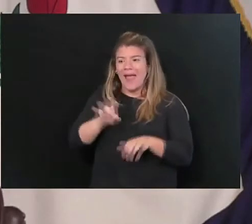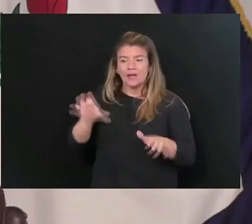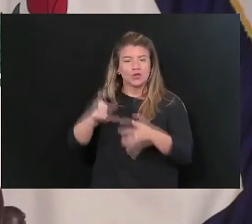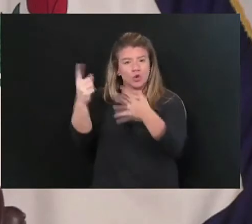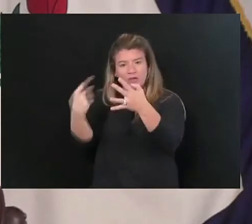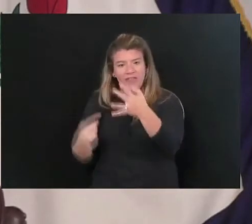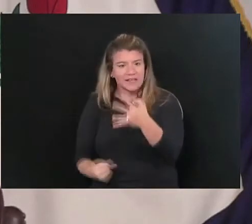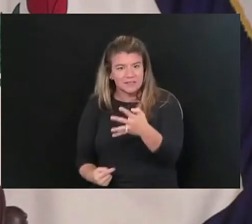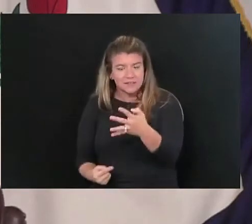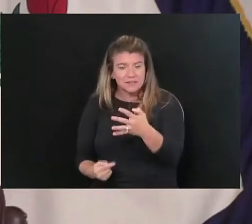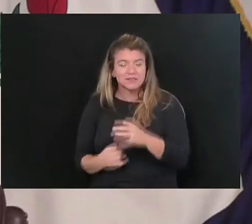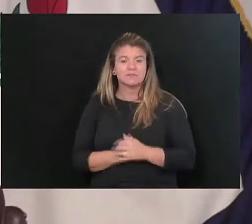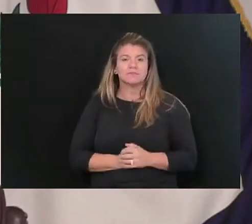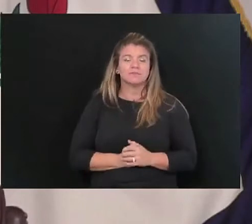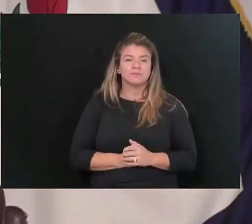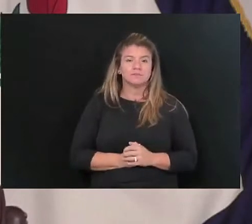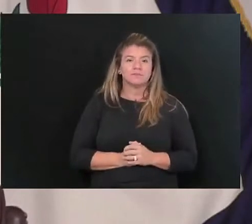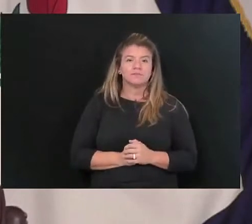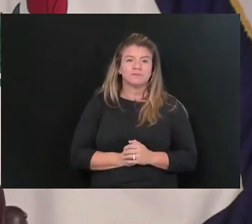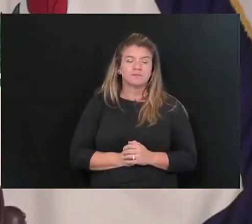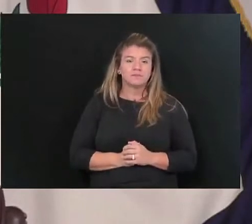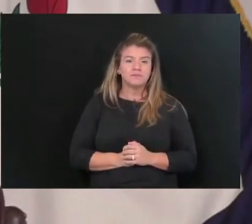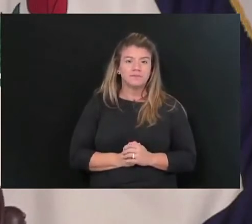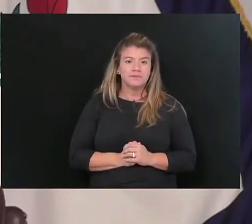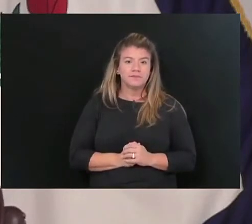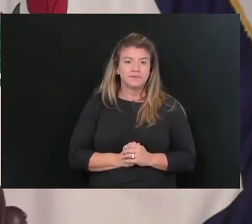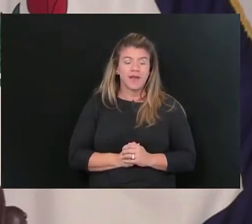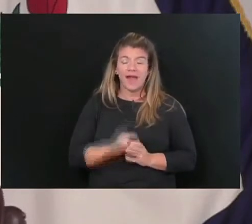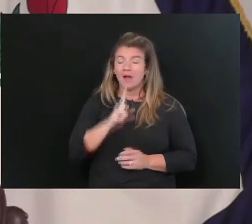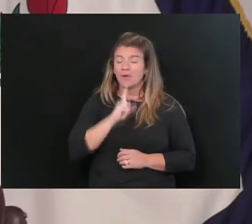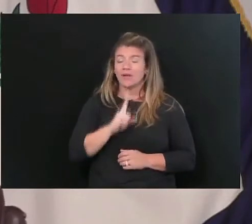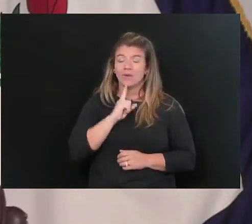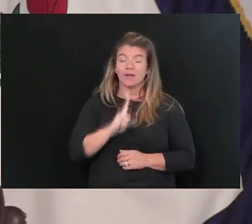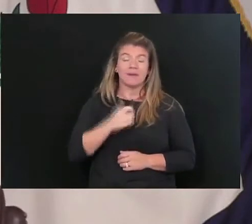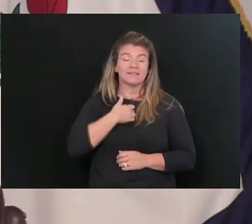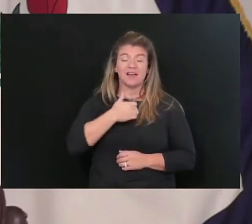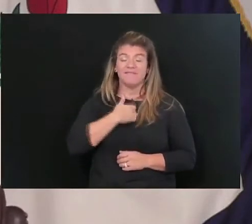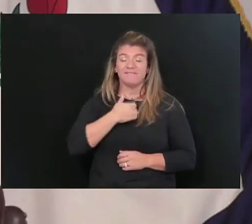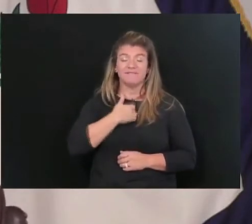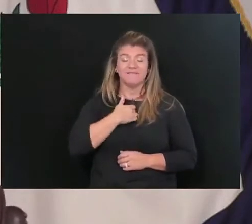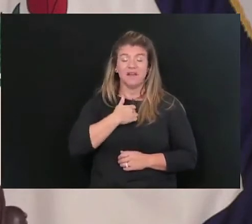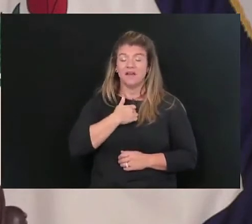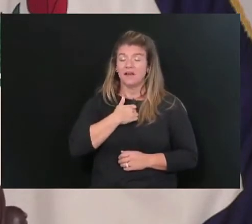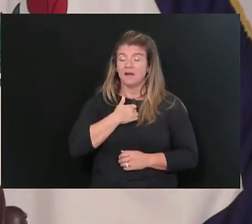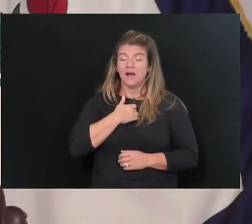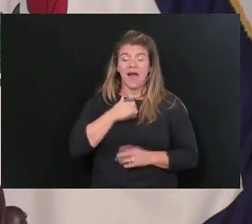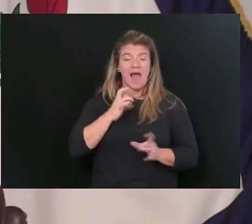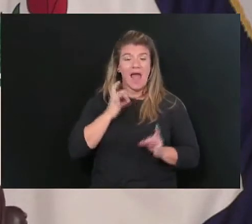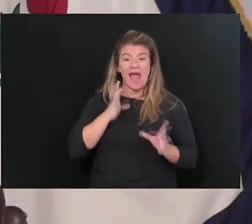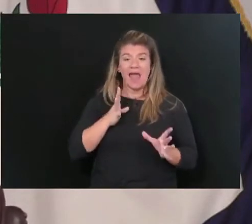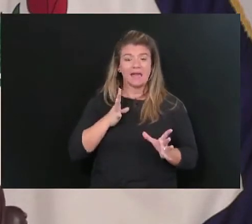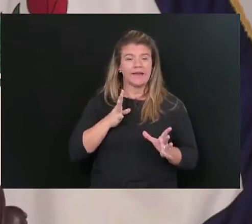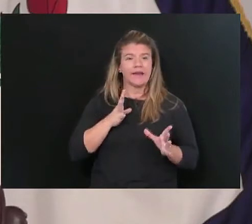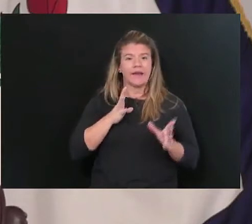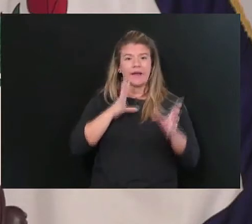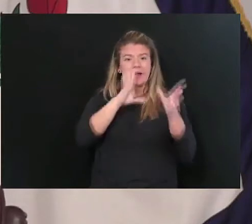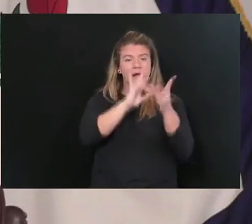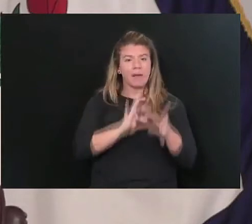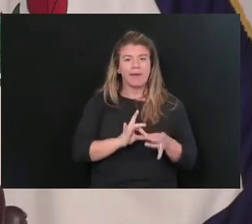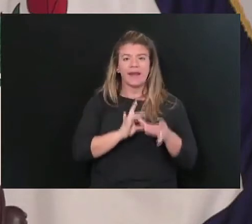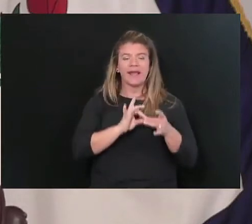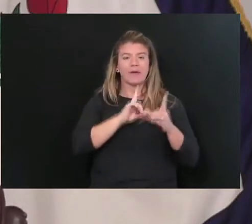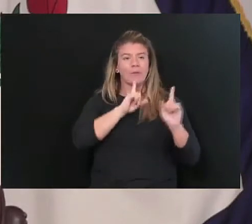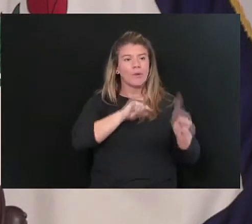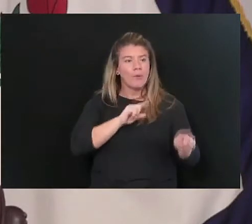Now, Paul, I hate it like crazy, and every day that I have to announce a death. But from